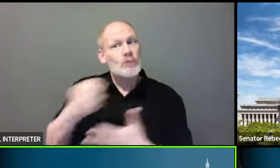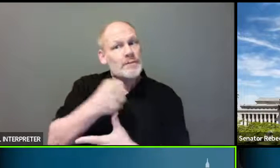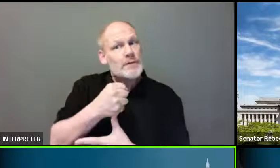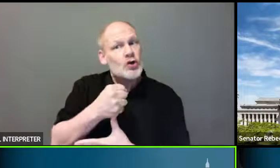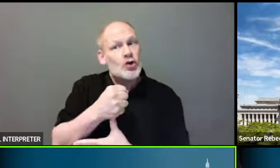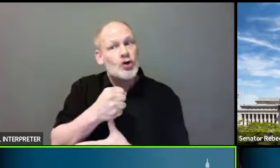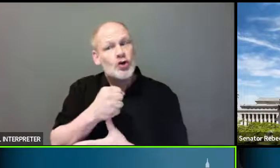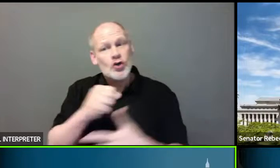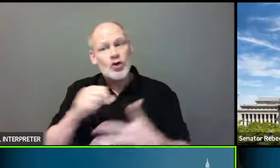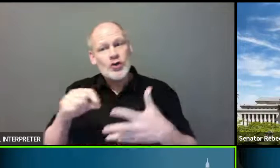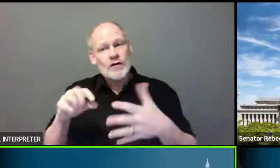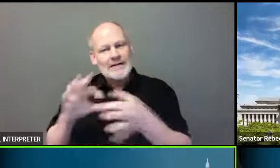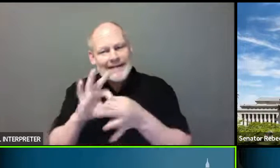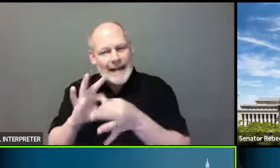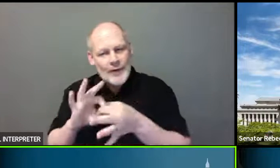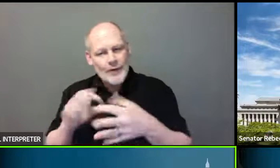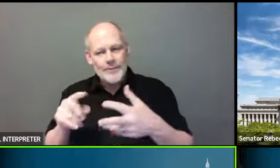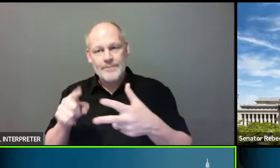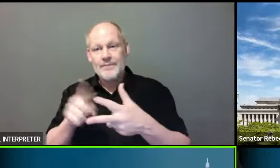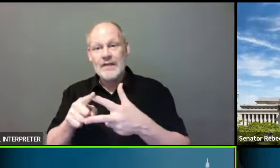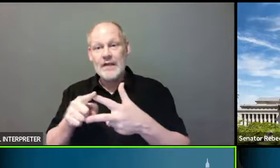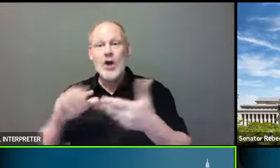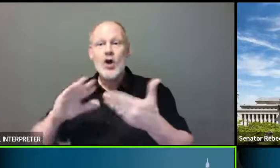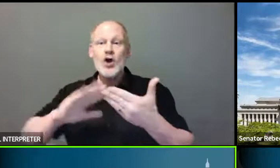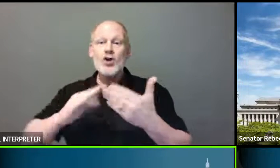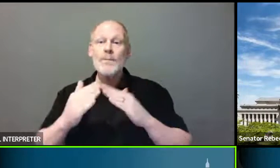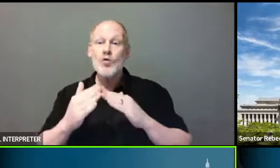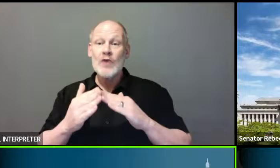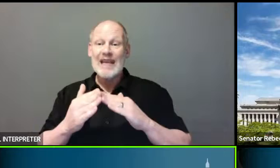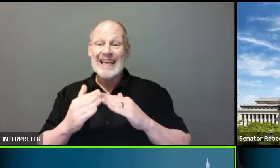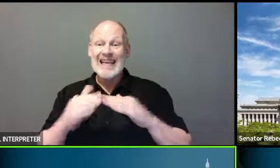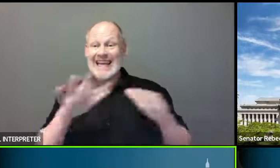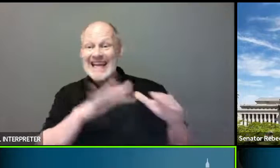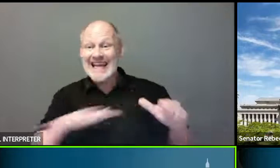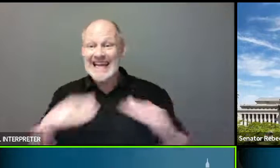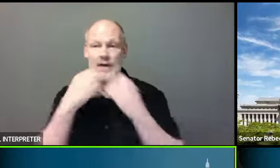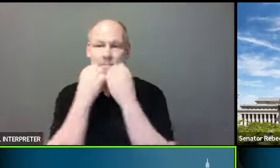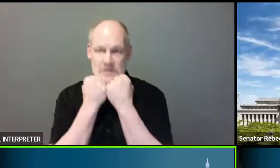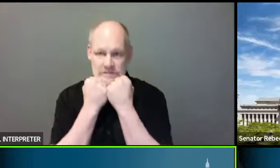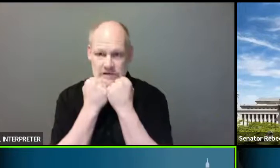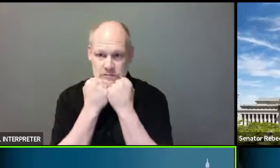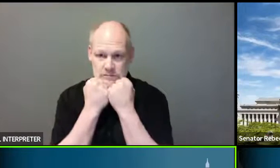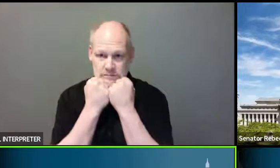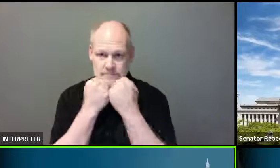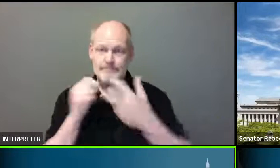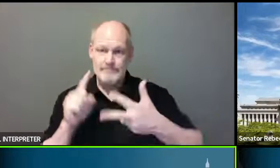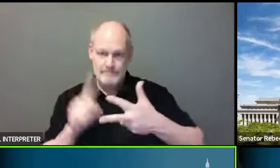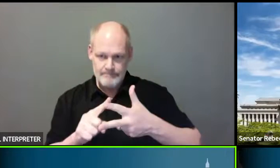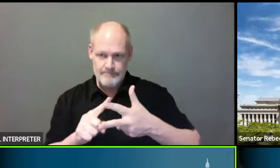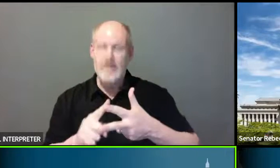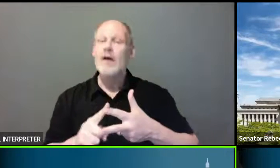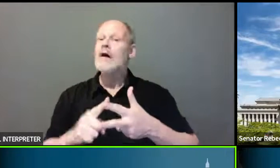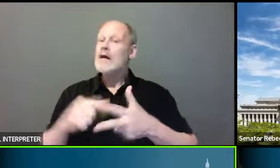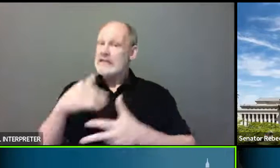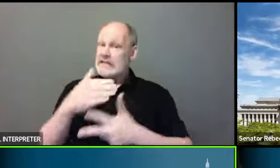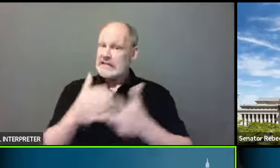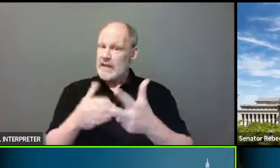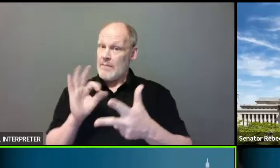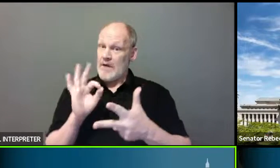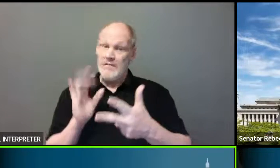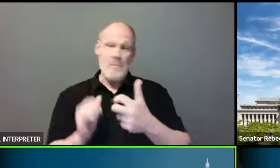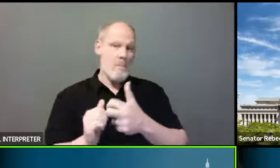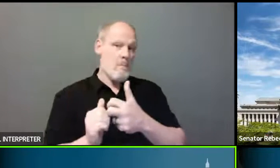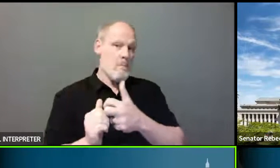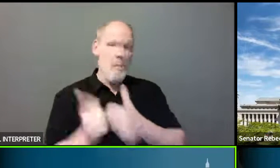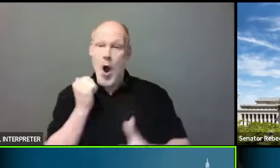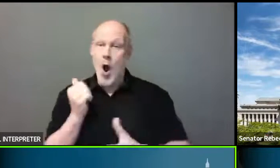dependent. One is around community preservation. We have some of the most historic communities in our district. Again, I'm